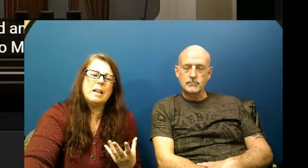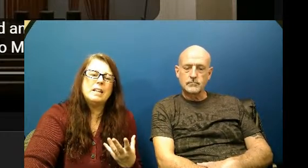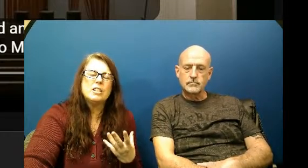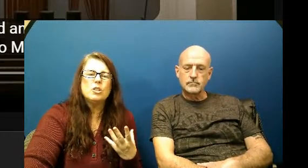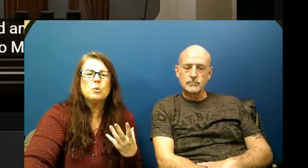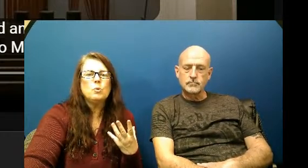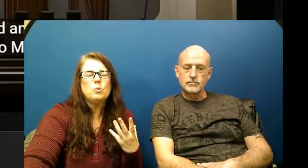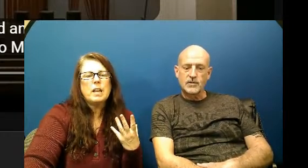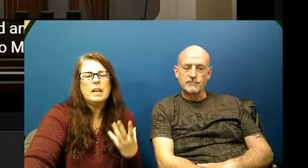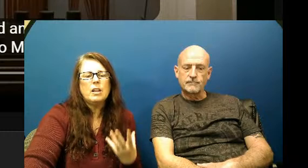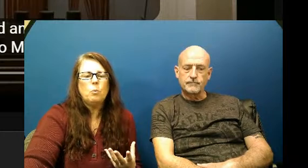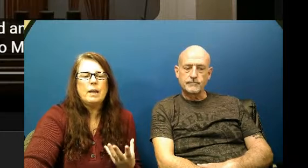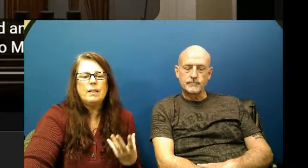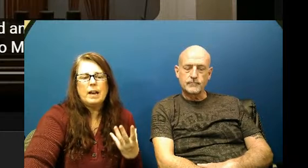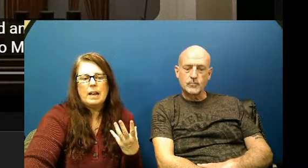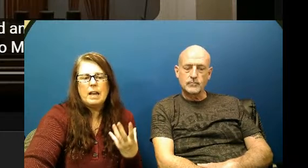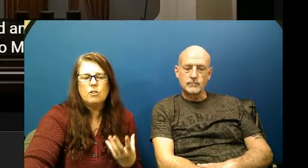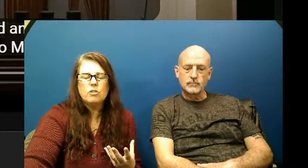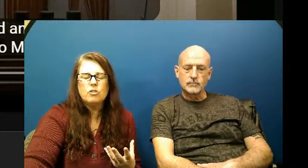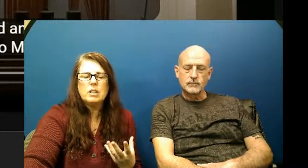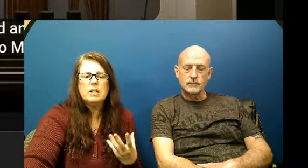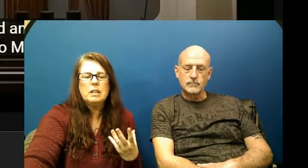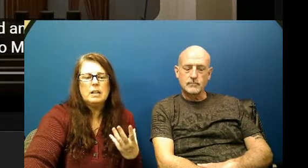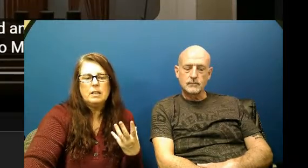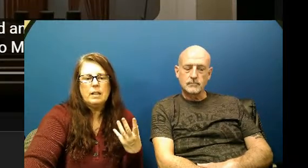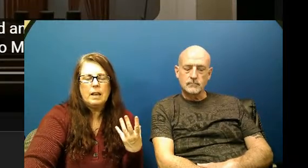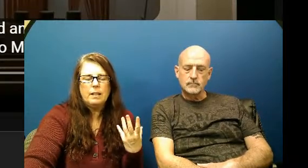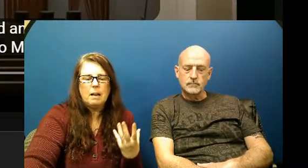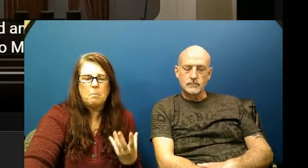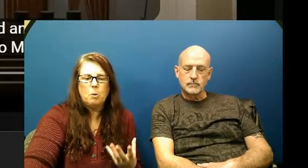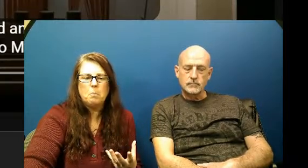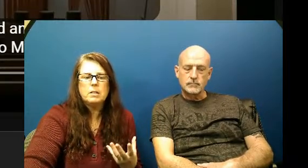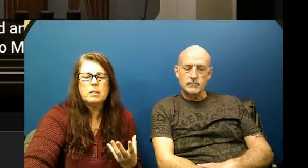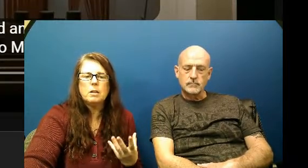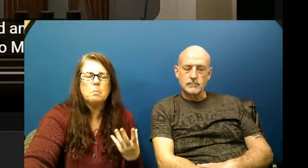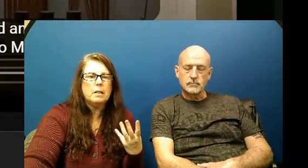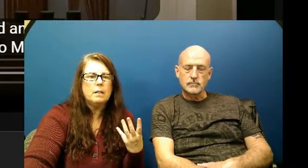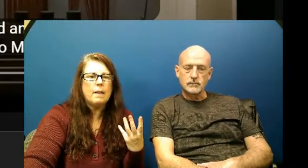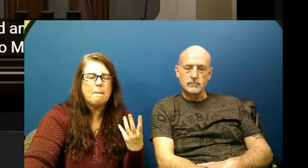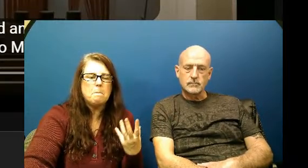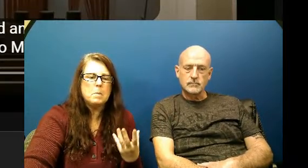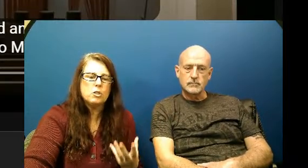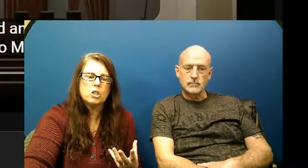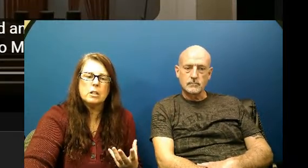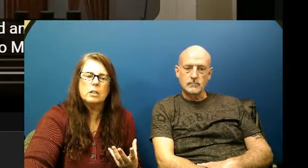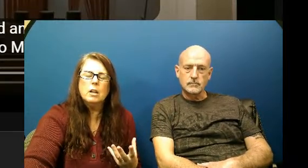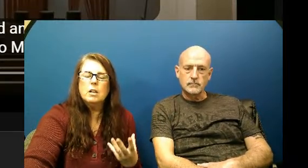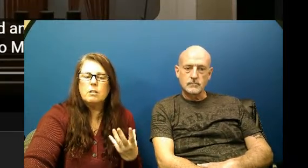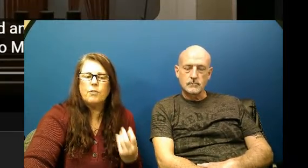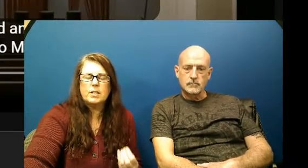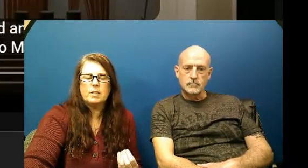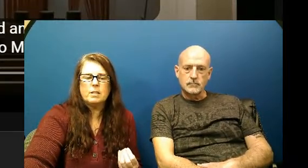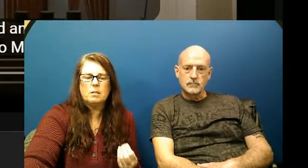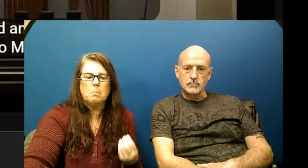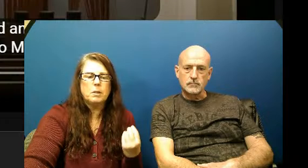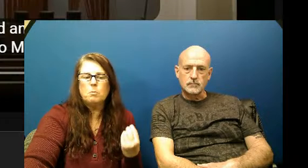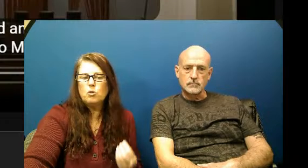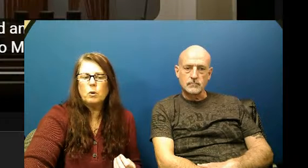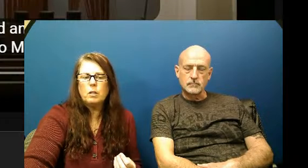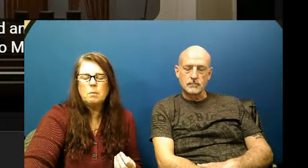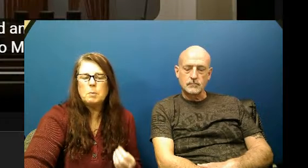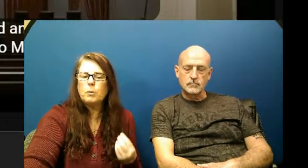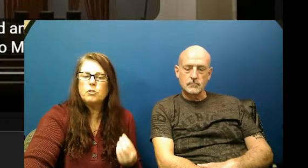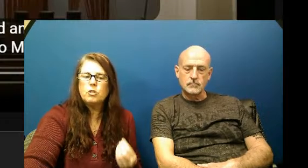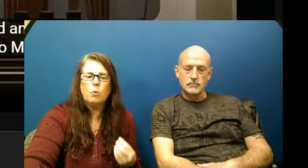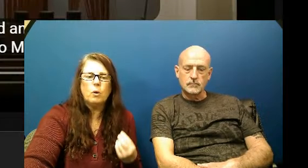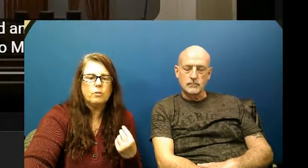a way to take away that energy and that momentum in that mission to fix the system. But the